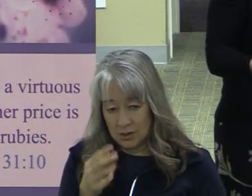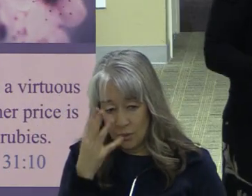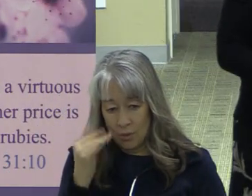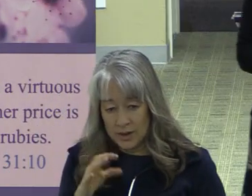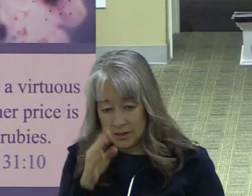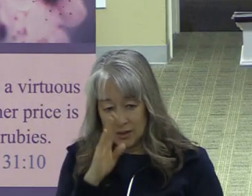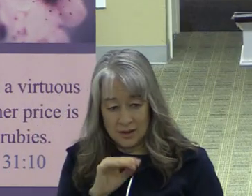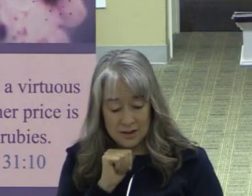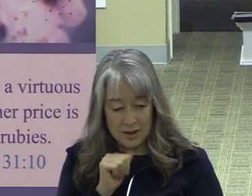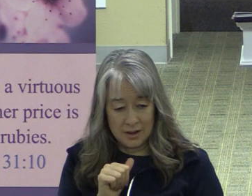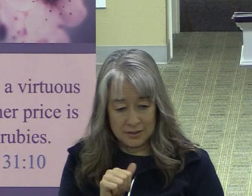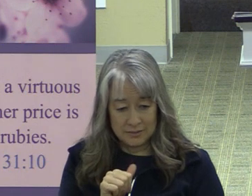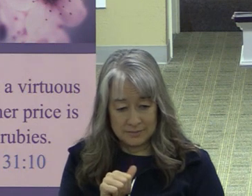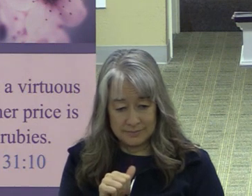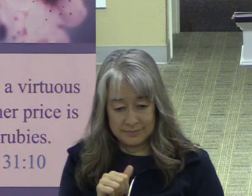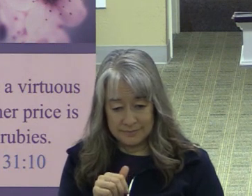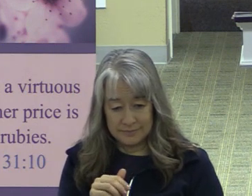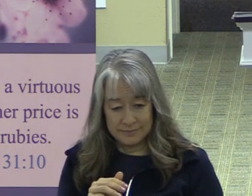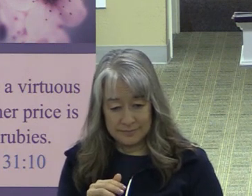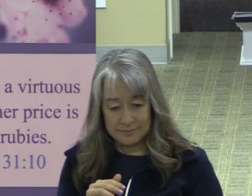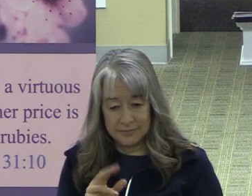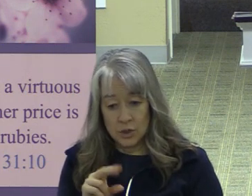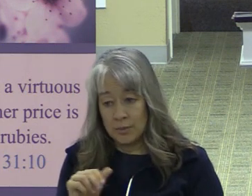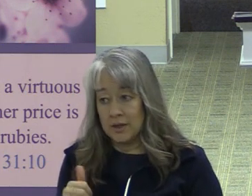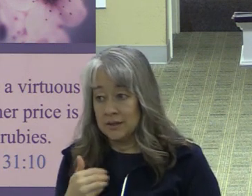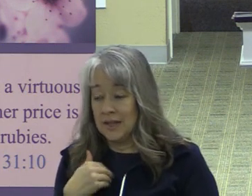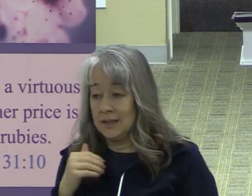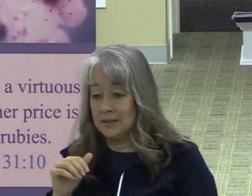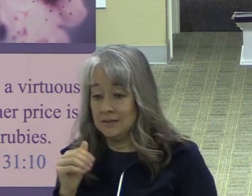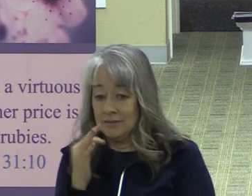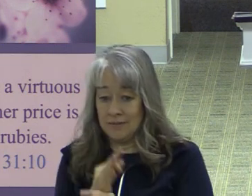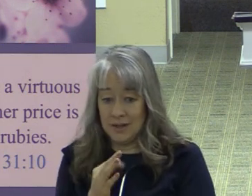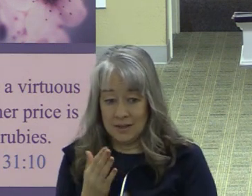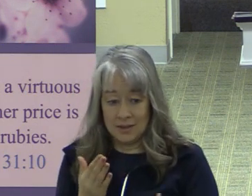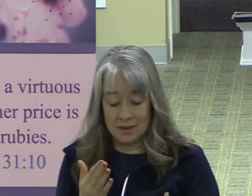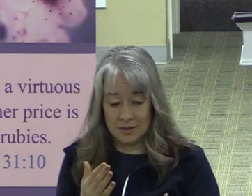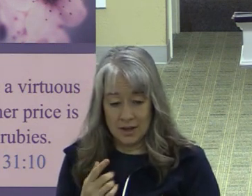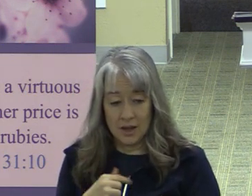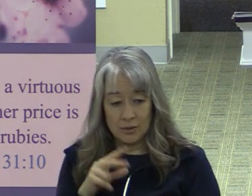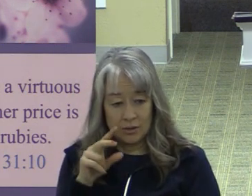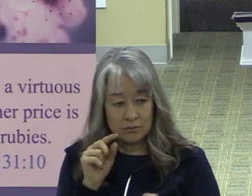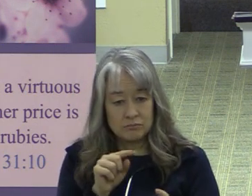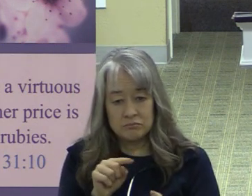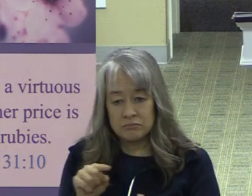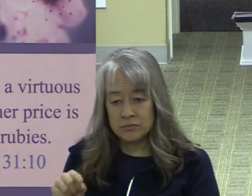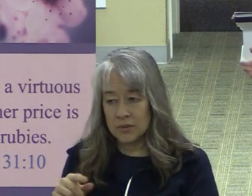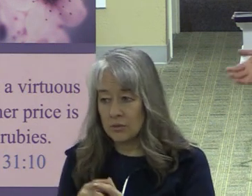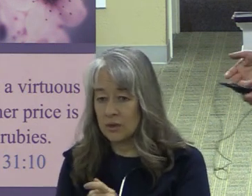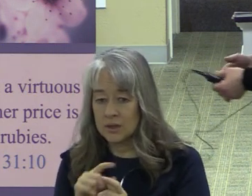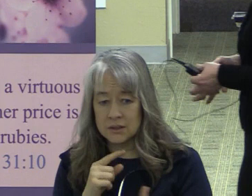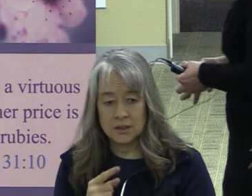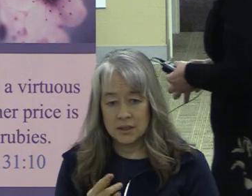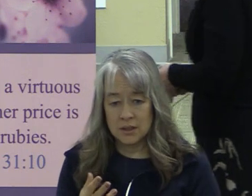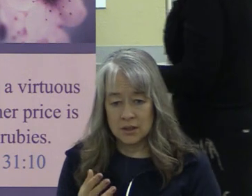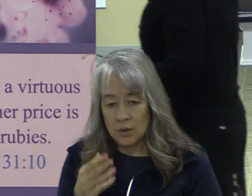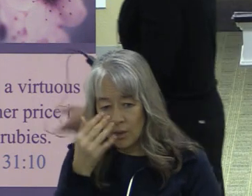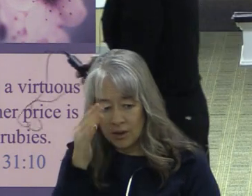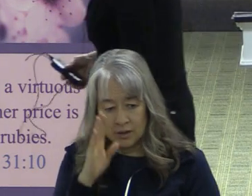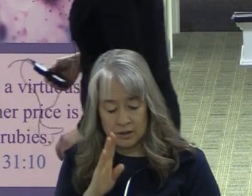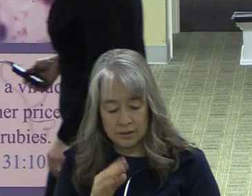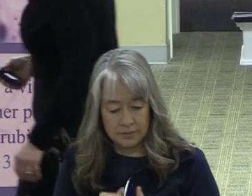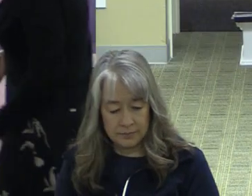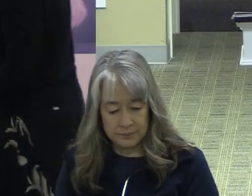"Why does God not, you know, why is he not, nobody else has any faith, blah, blah, blah." You know, and I would kind of point my finger and I'd run and I'd say, "Wait, why, God?"